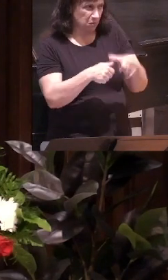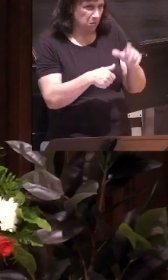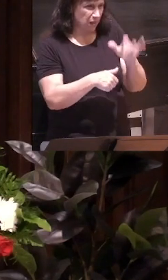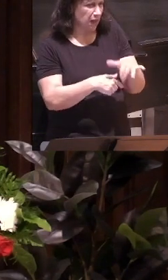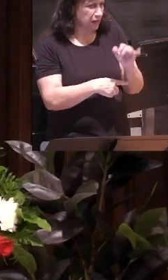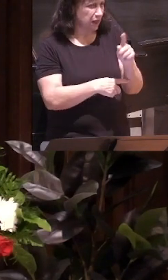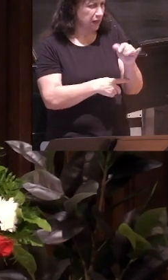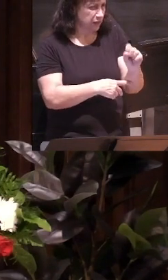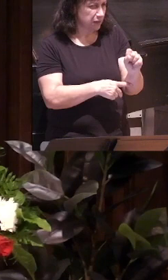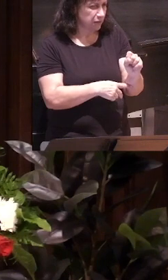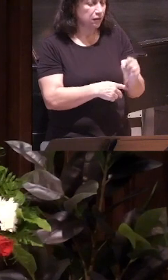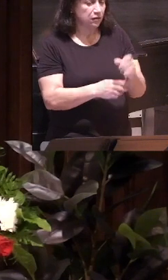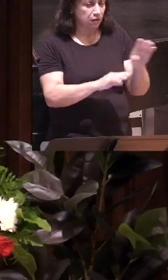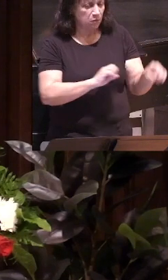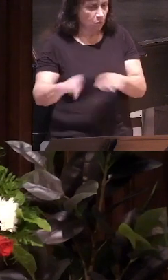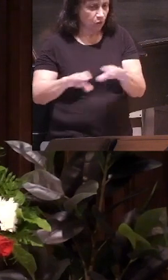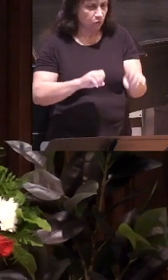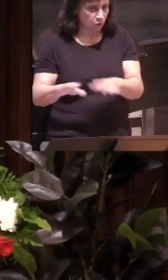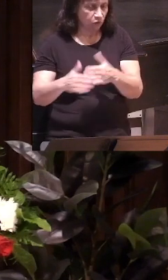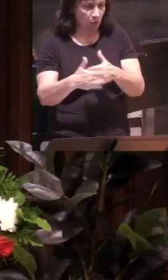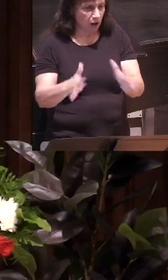Dennis?